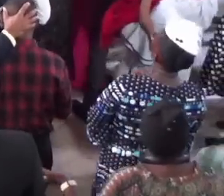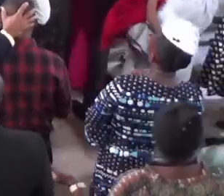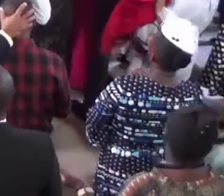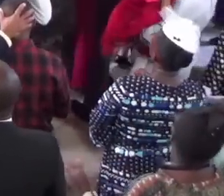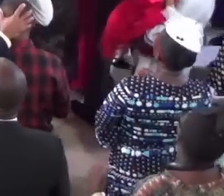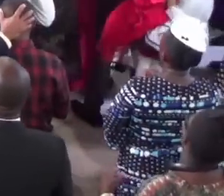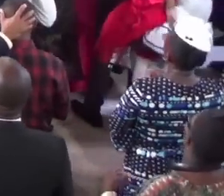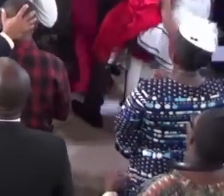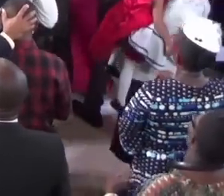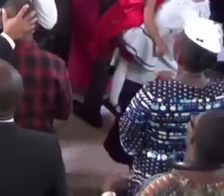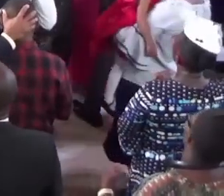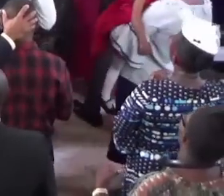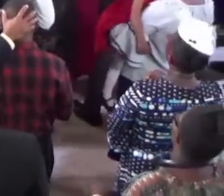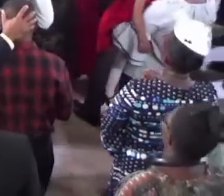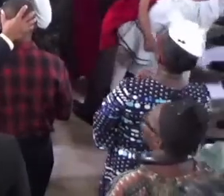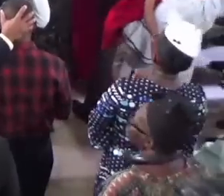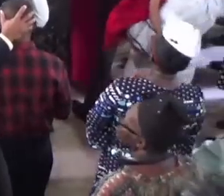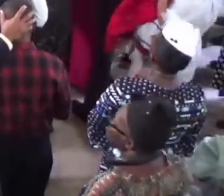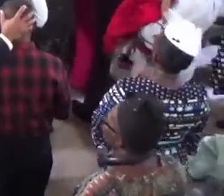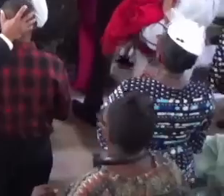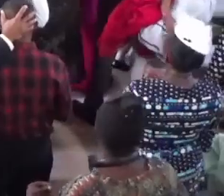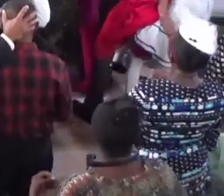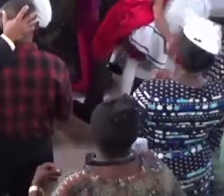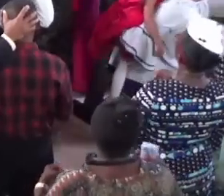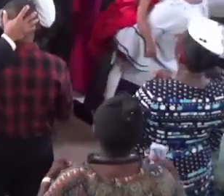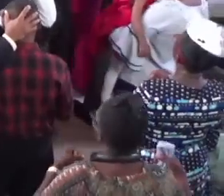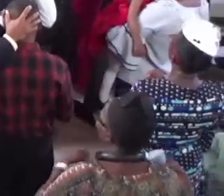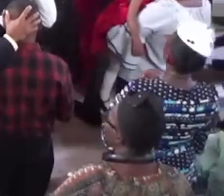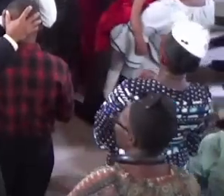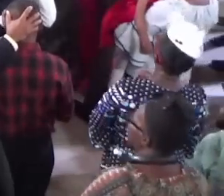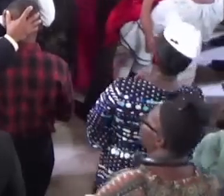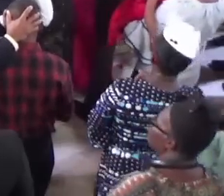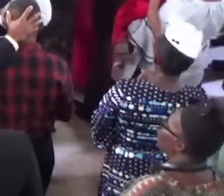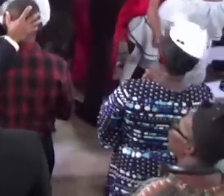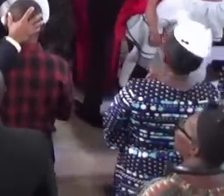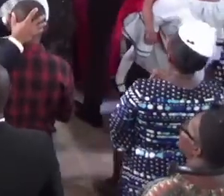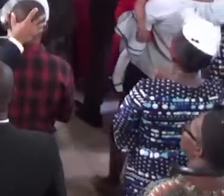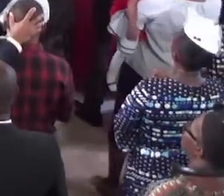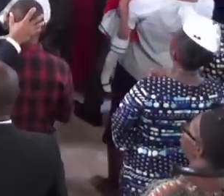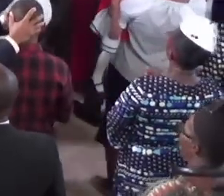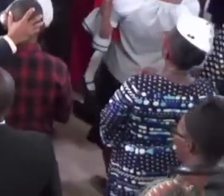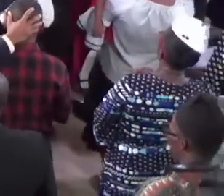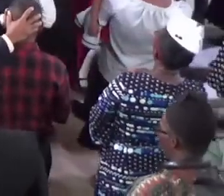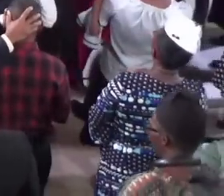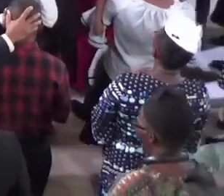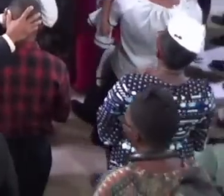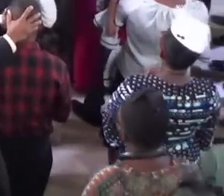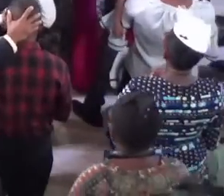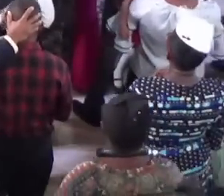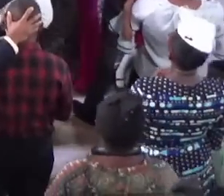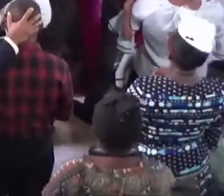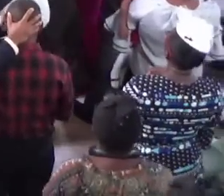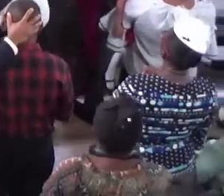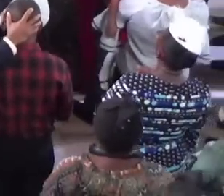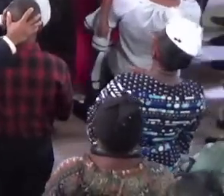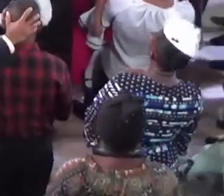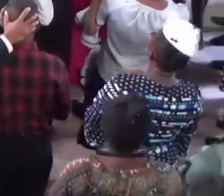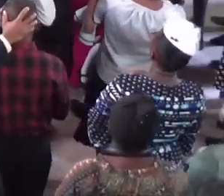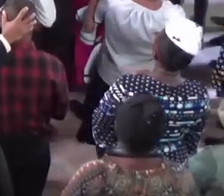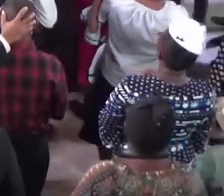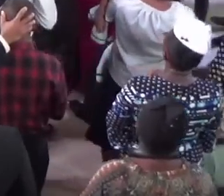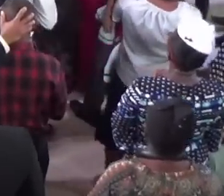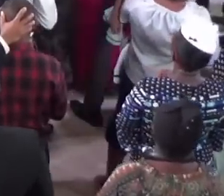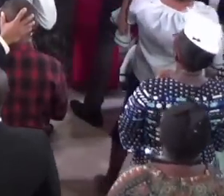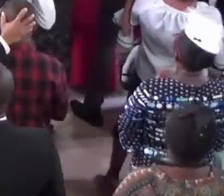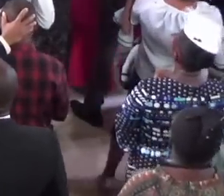No longer bound. No more chains. No more chains holding me. Yes.